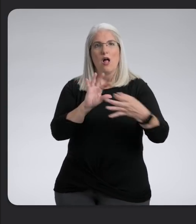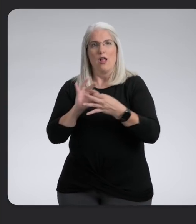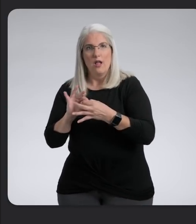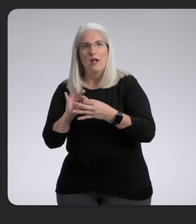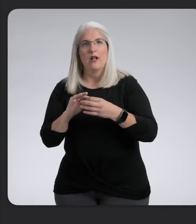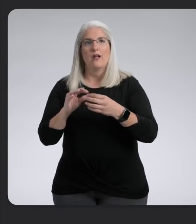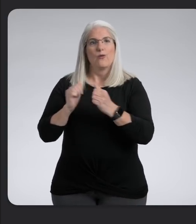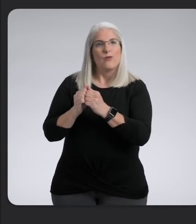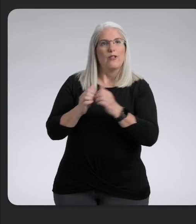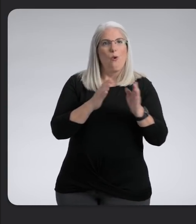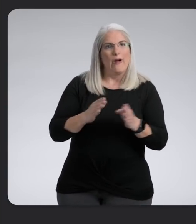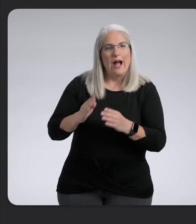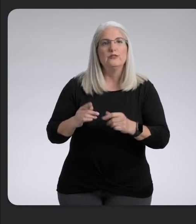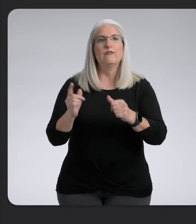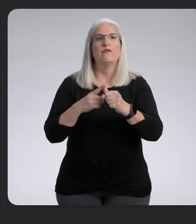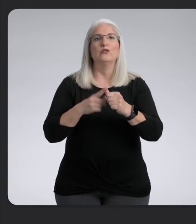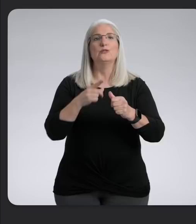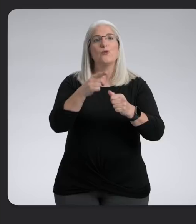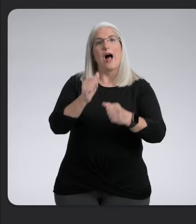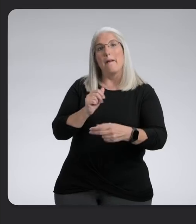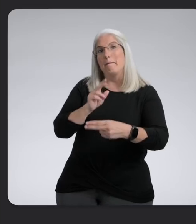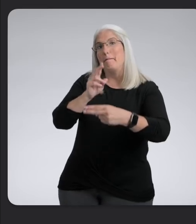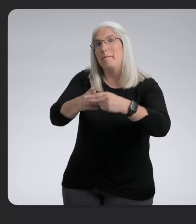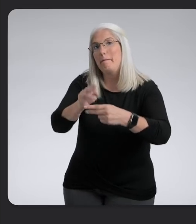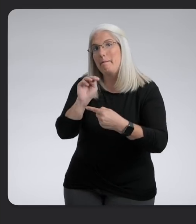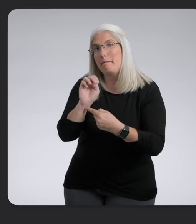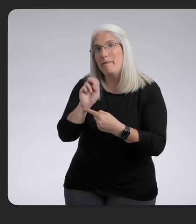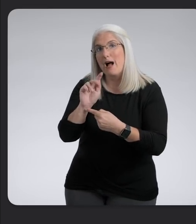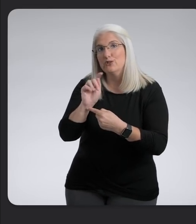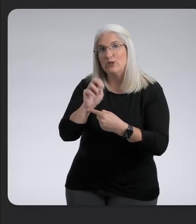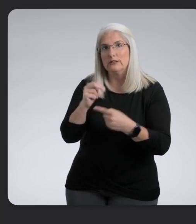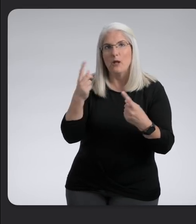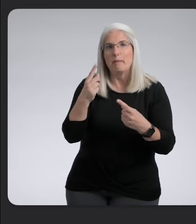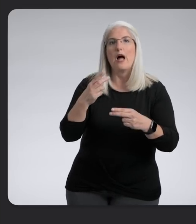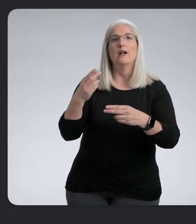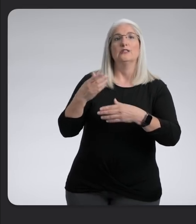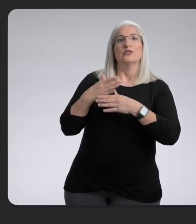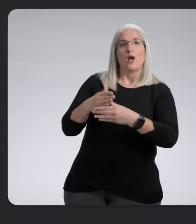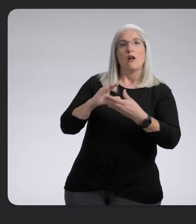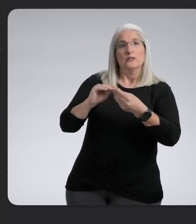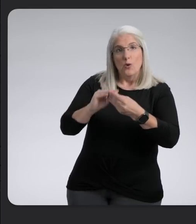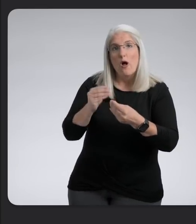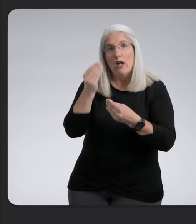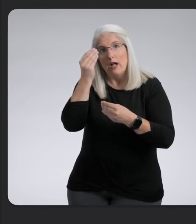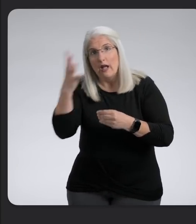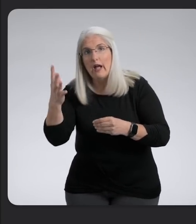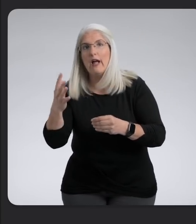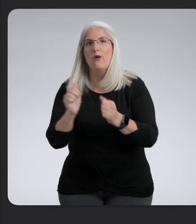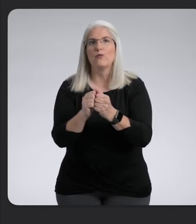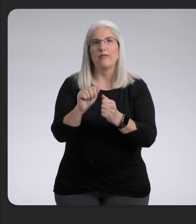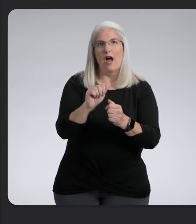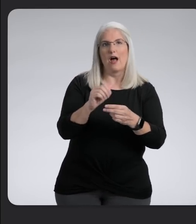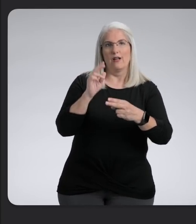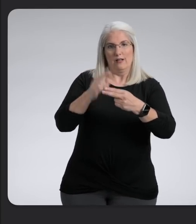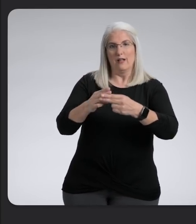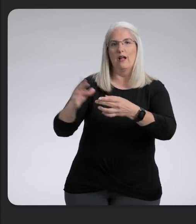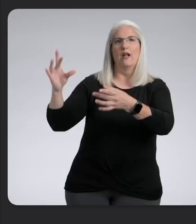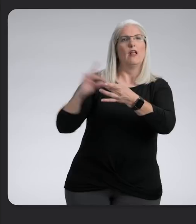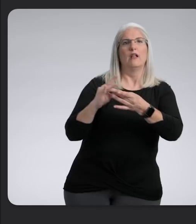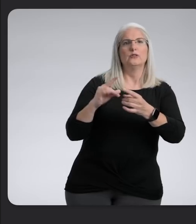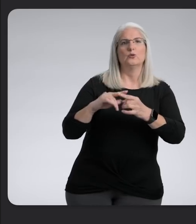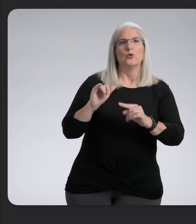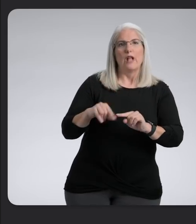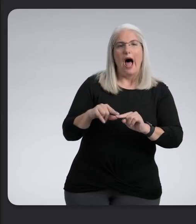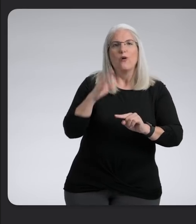mentions. Just mention someone in a shared note, and they'll get a notification linking them back. There's also an all-new activity view